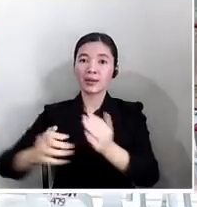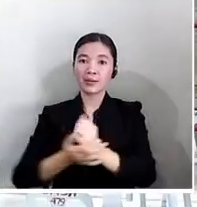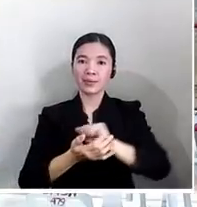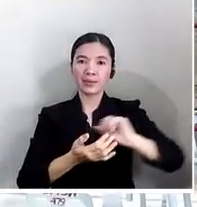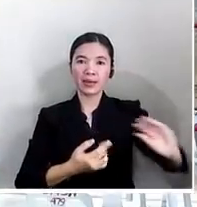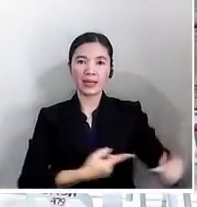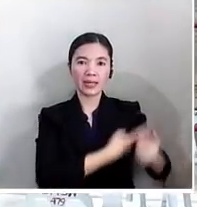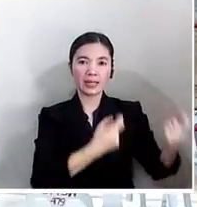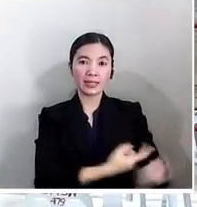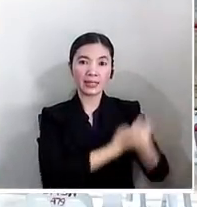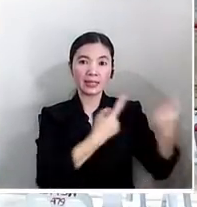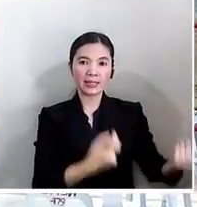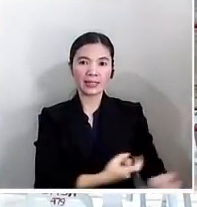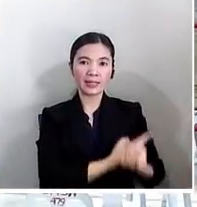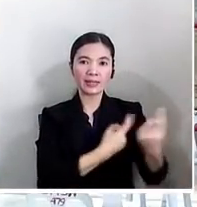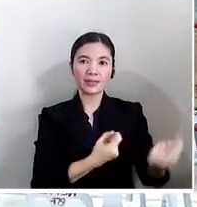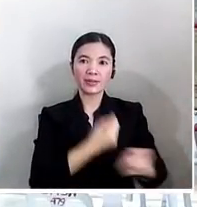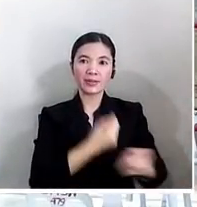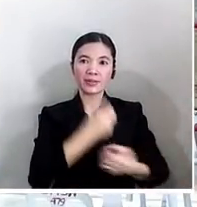mercy on